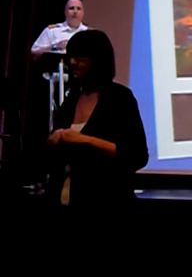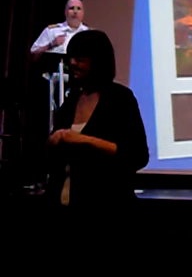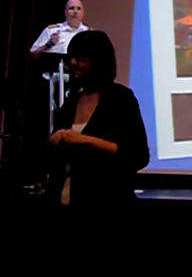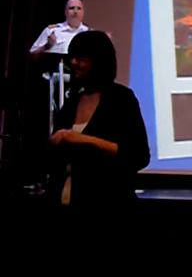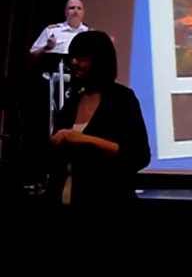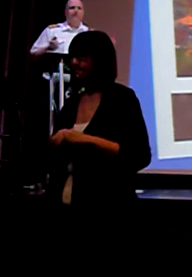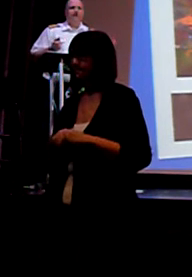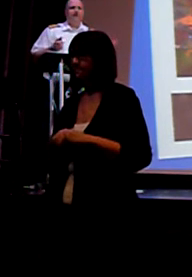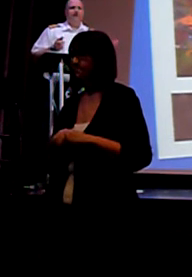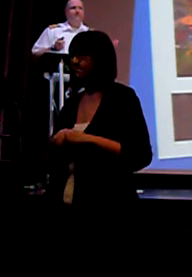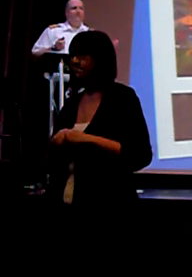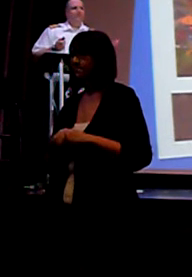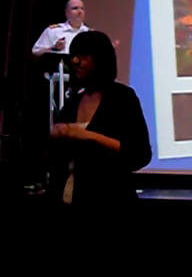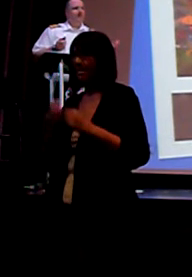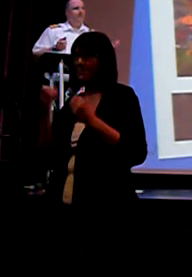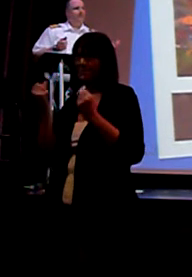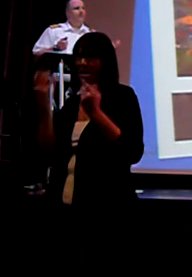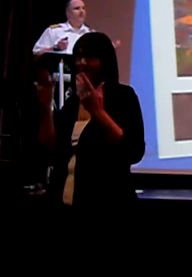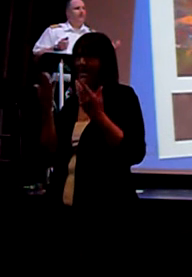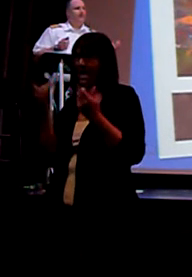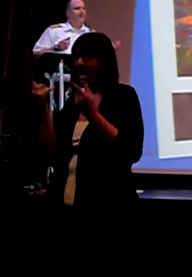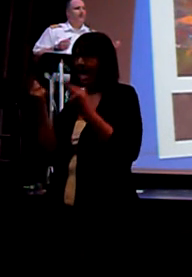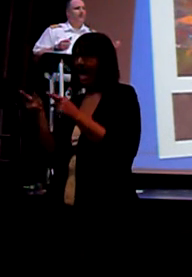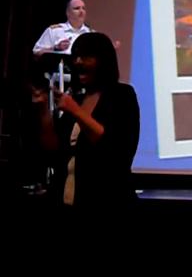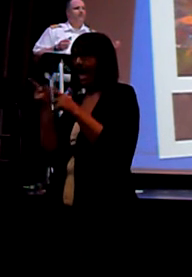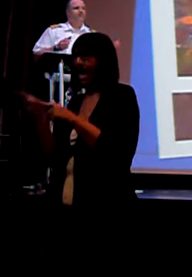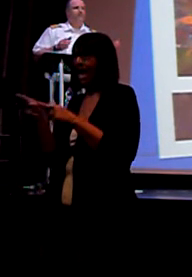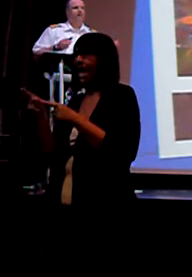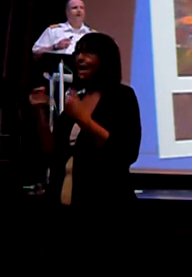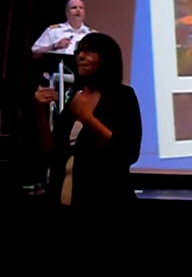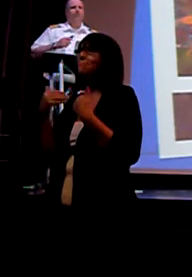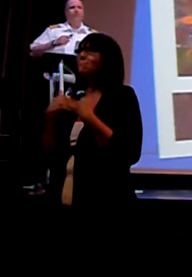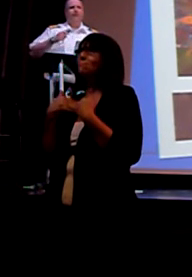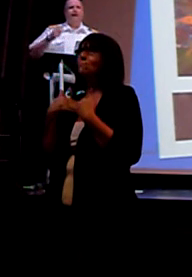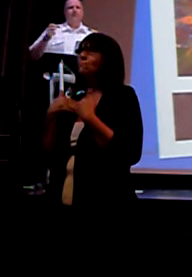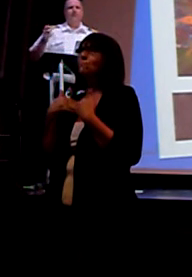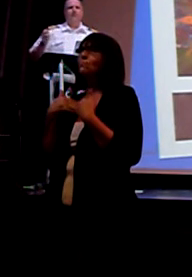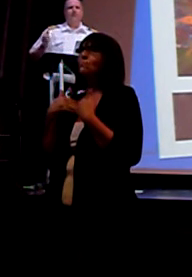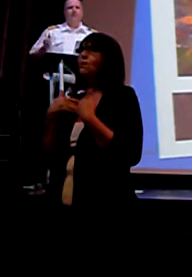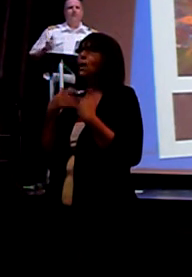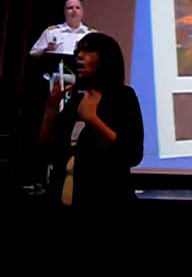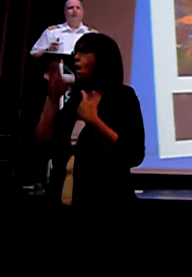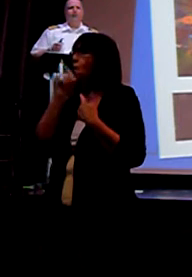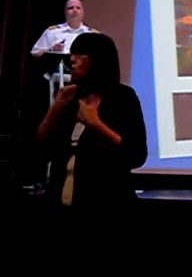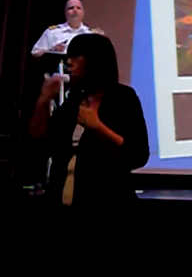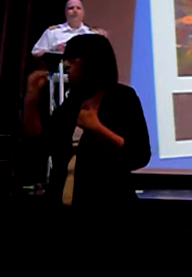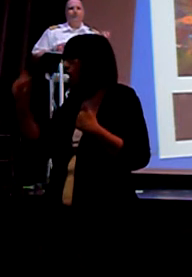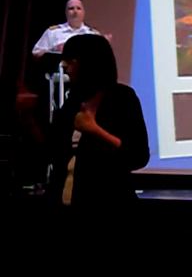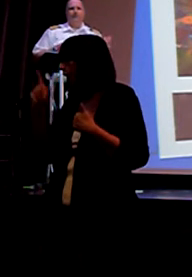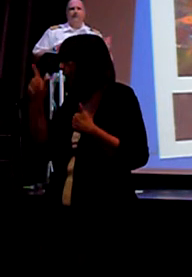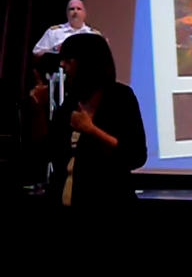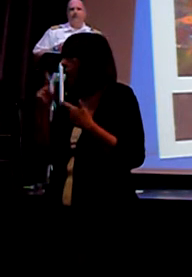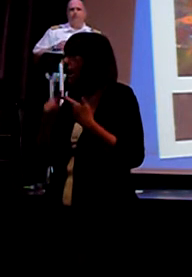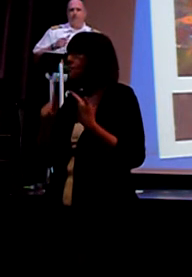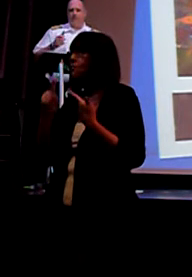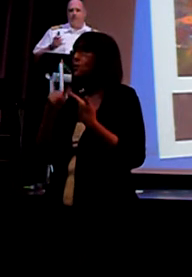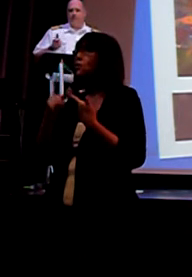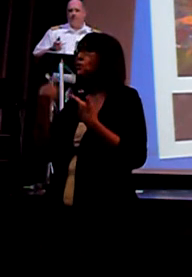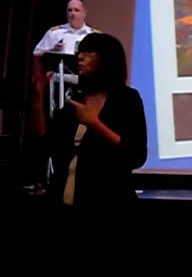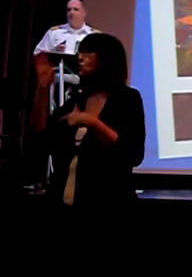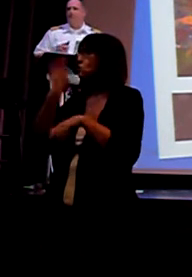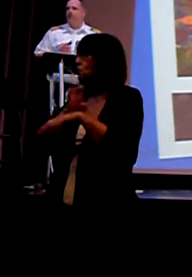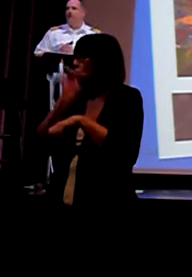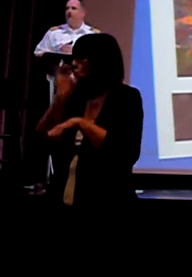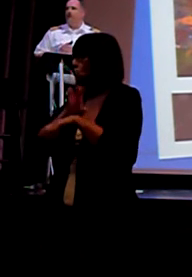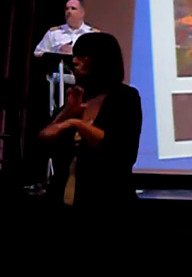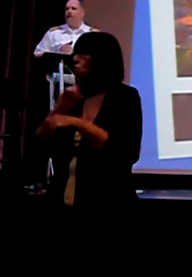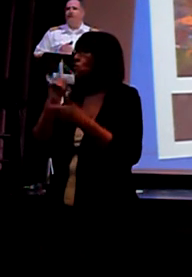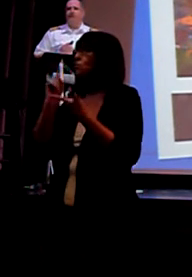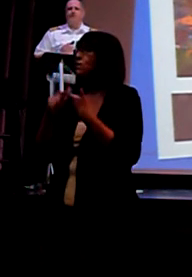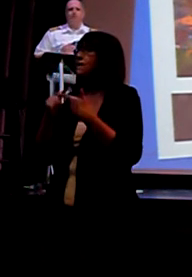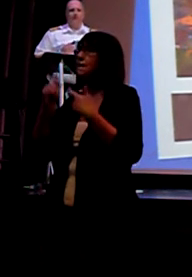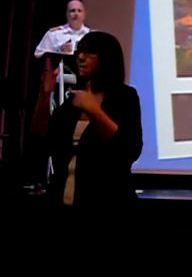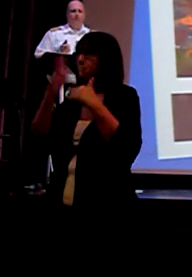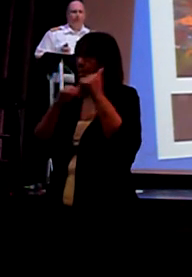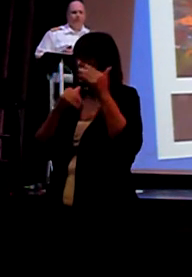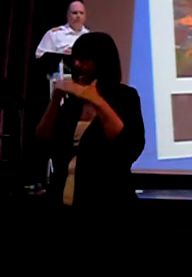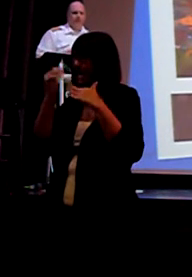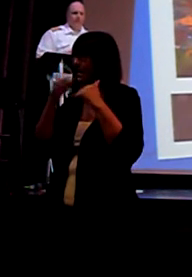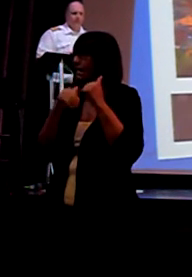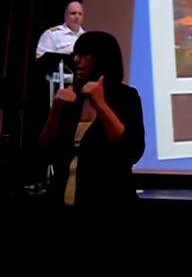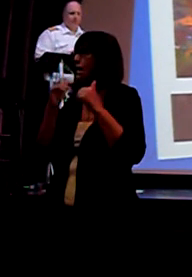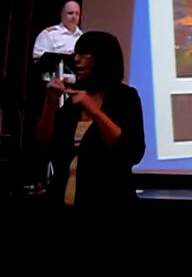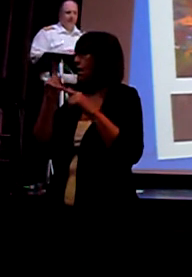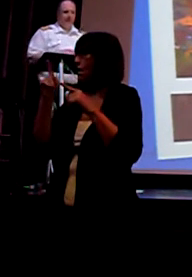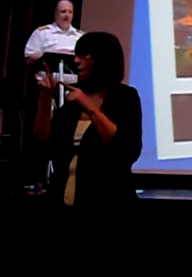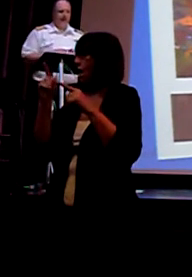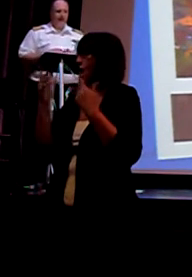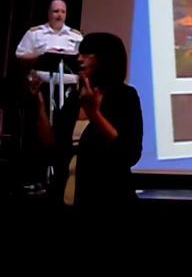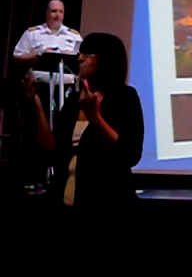A lot of things have happened there. There's a lot of old libraries, a lot of beautiful churches and buildings. But of course, it